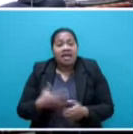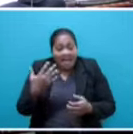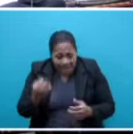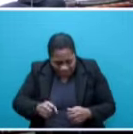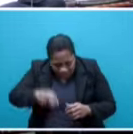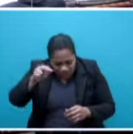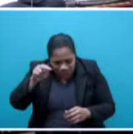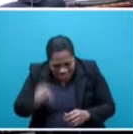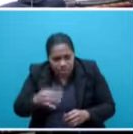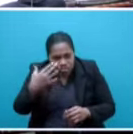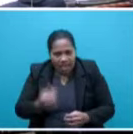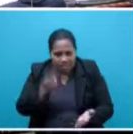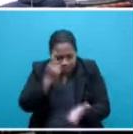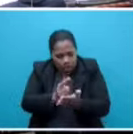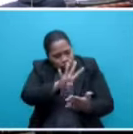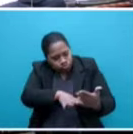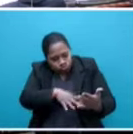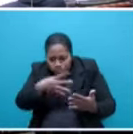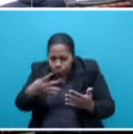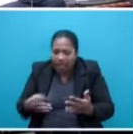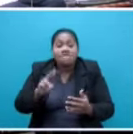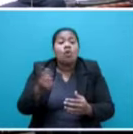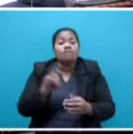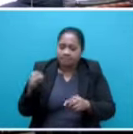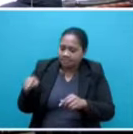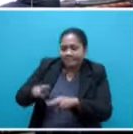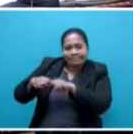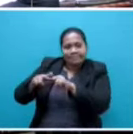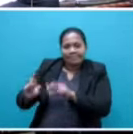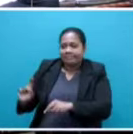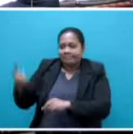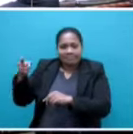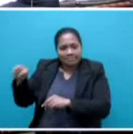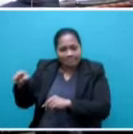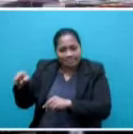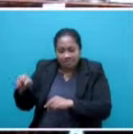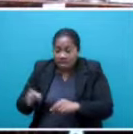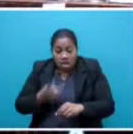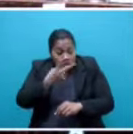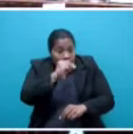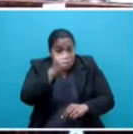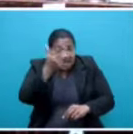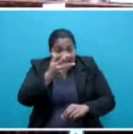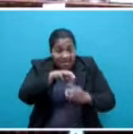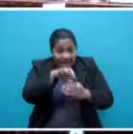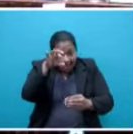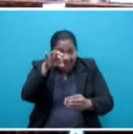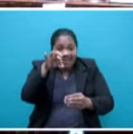a reality check on the side of Fiji First. In the 2018 election, Honourable Speaker,